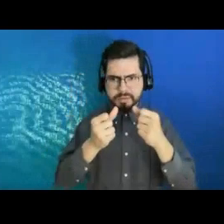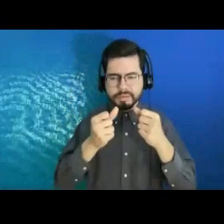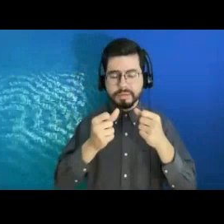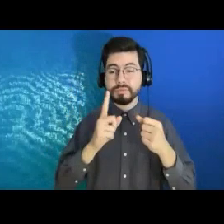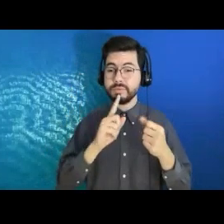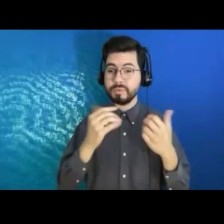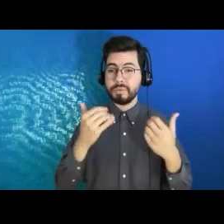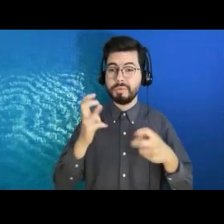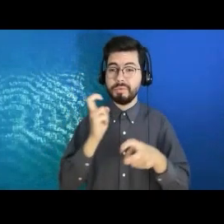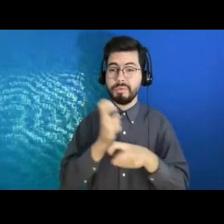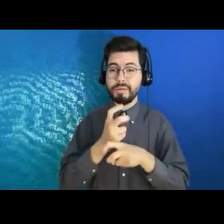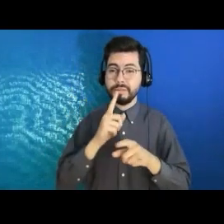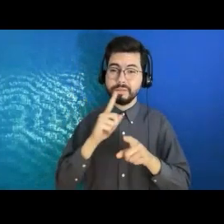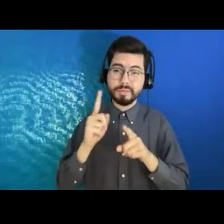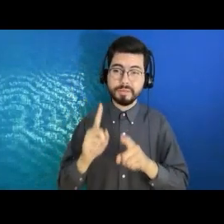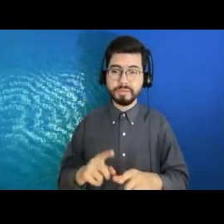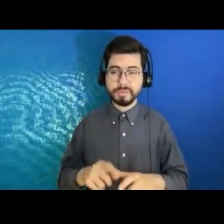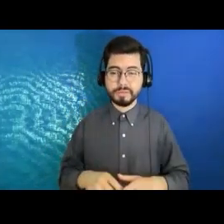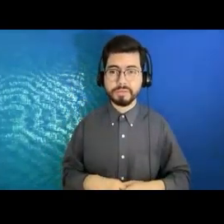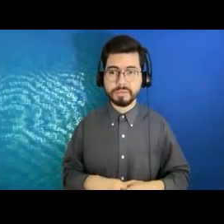answer.